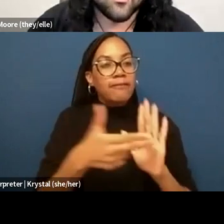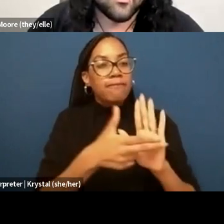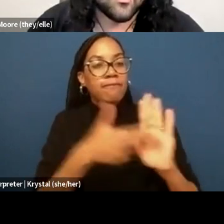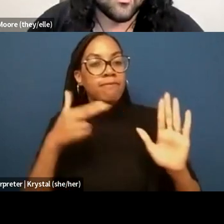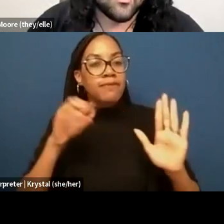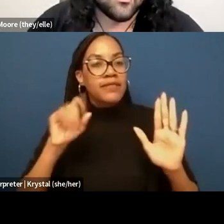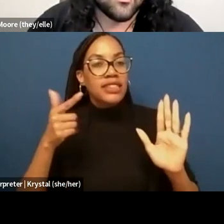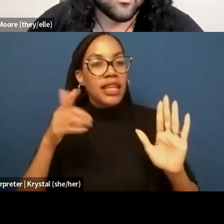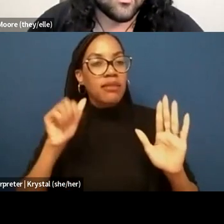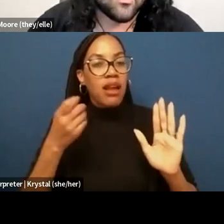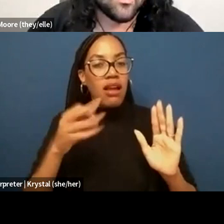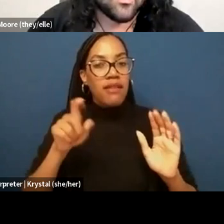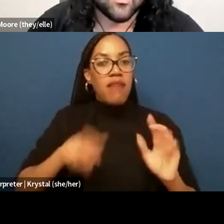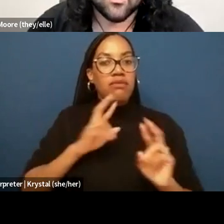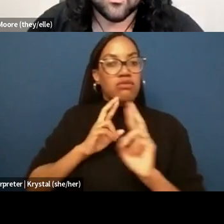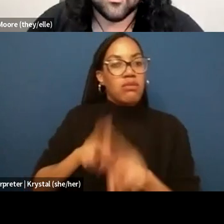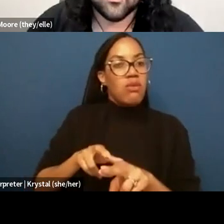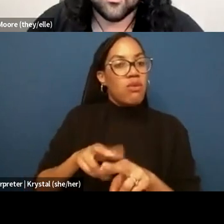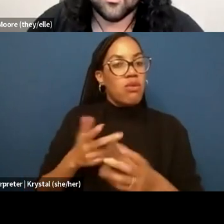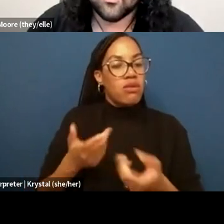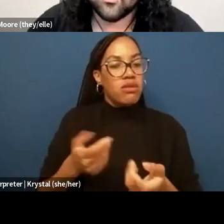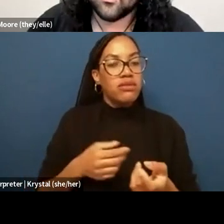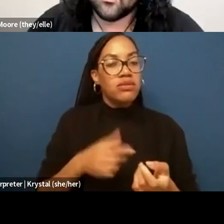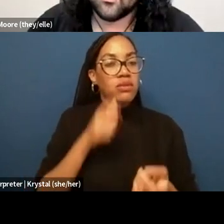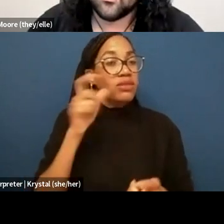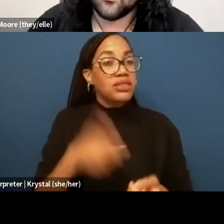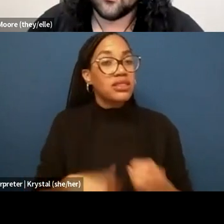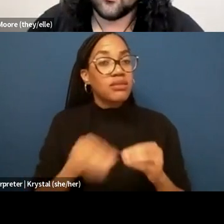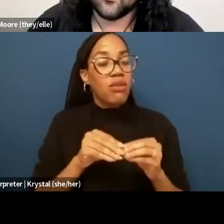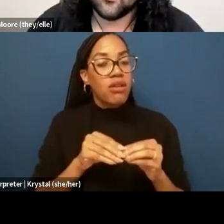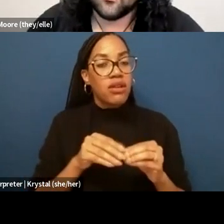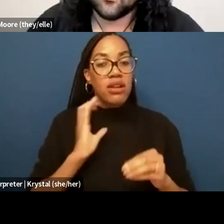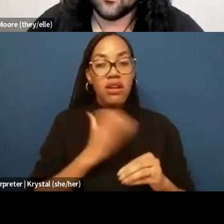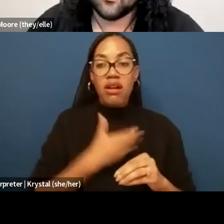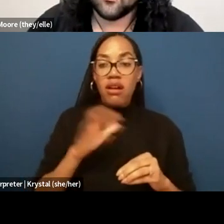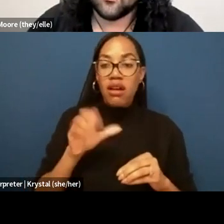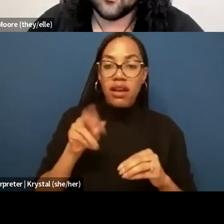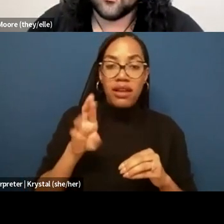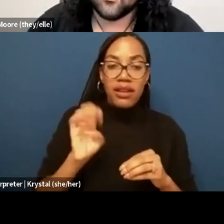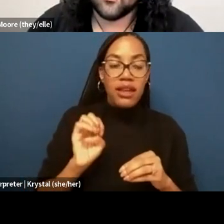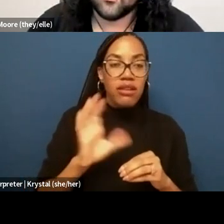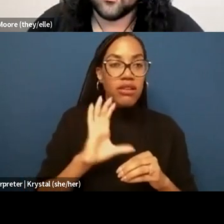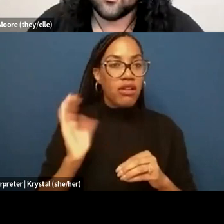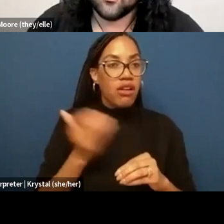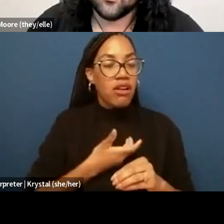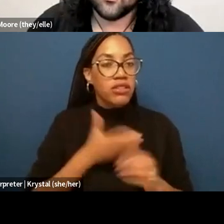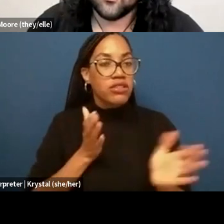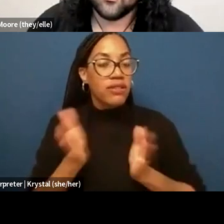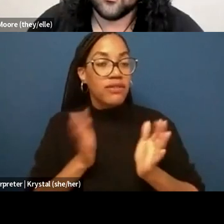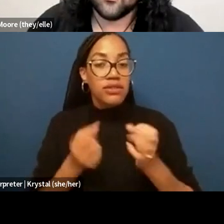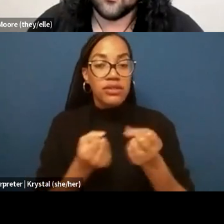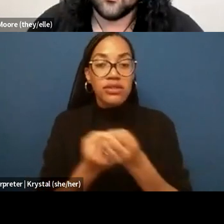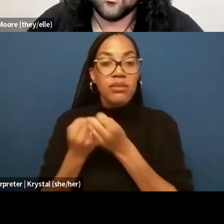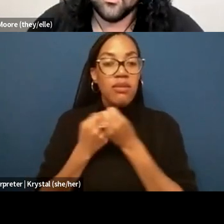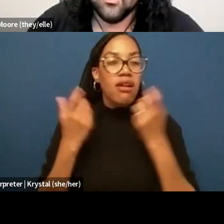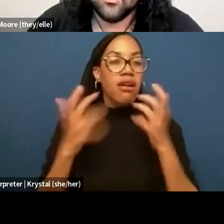she was challenging us to think of, where the care and the service and the support is so